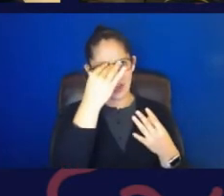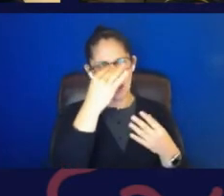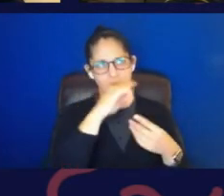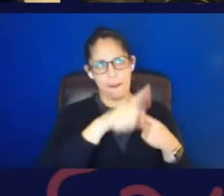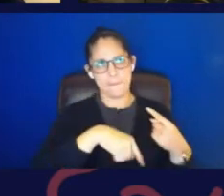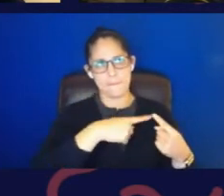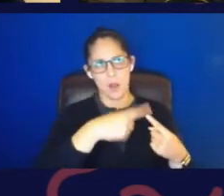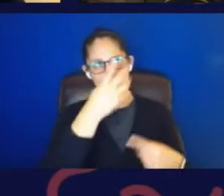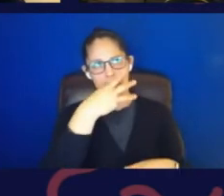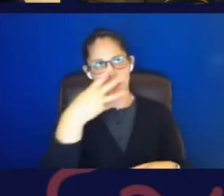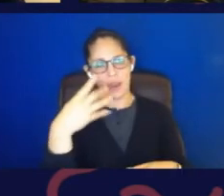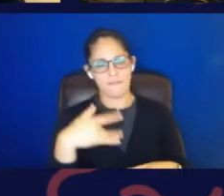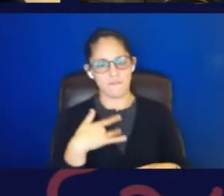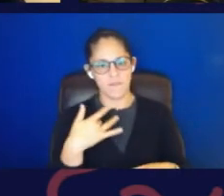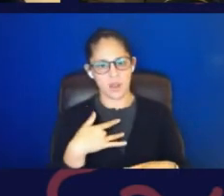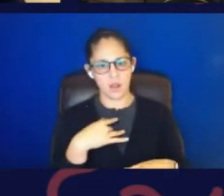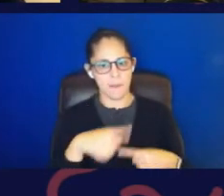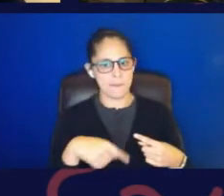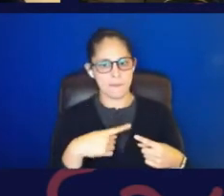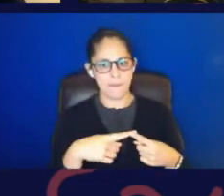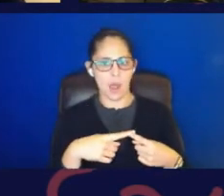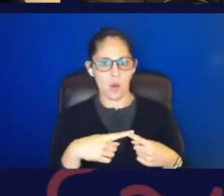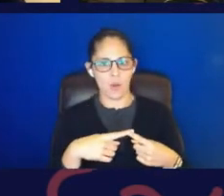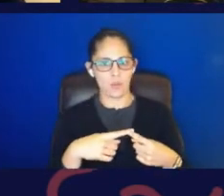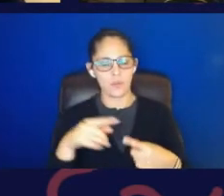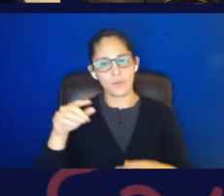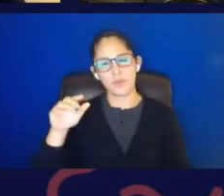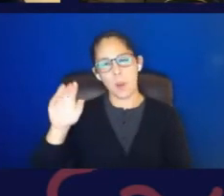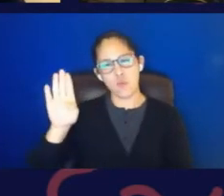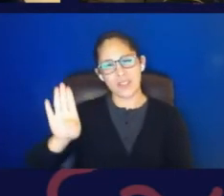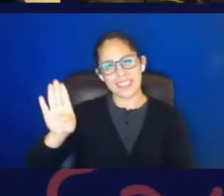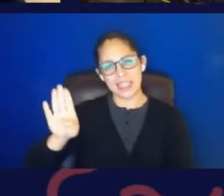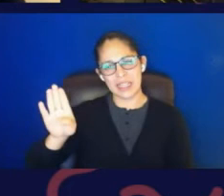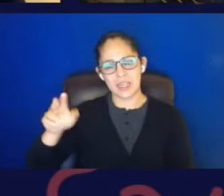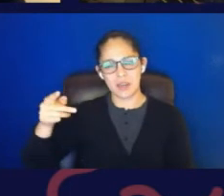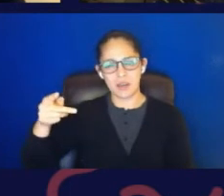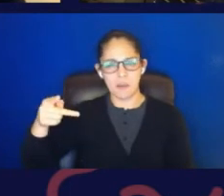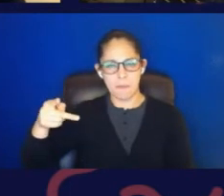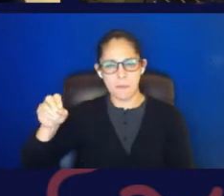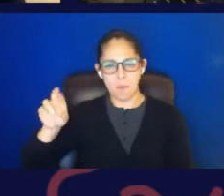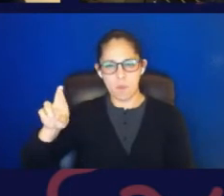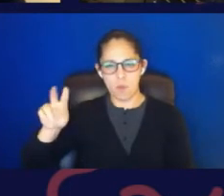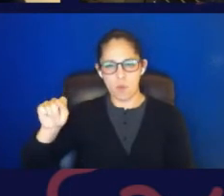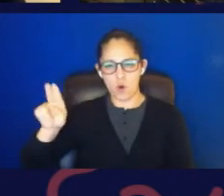the Brazilian Portuguese word. Who can pronounce it?